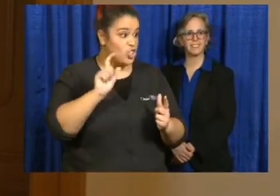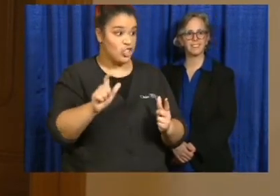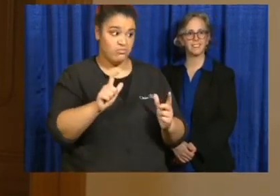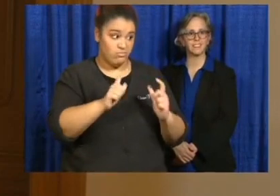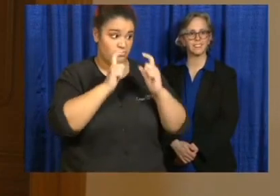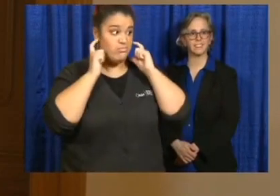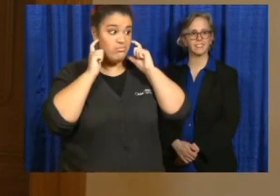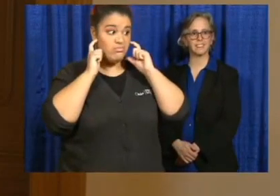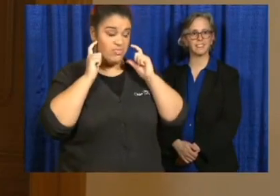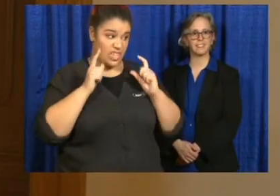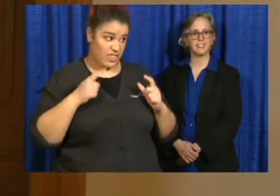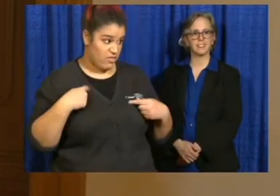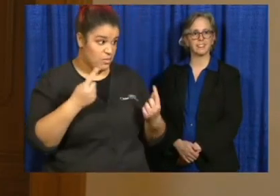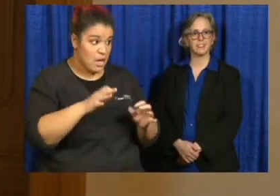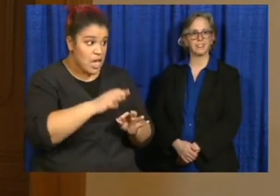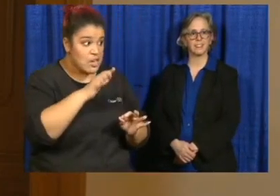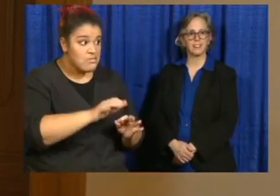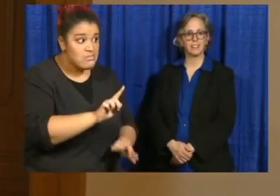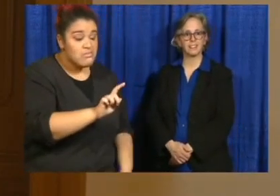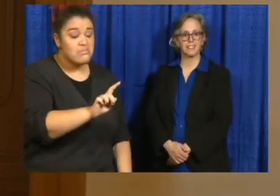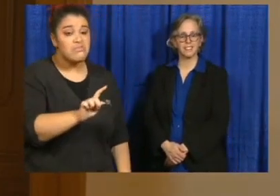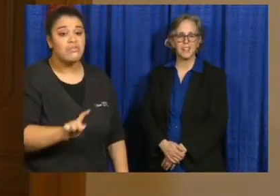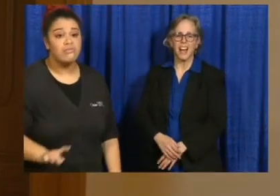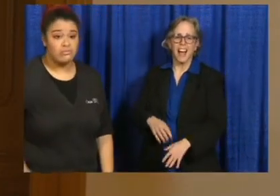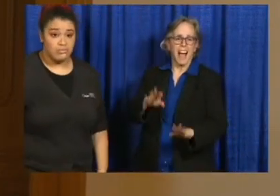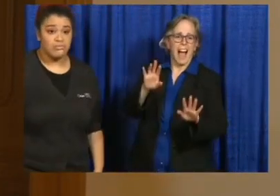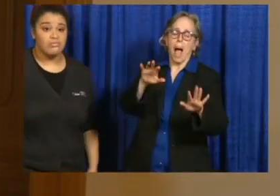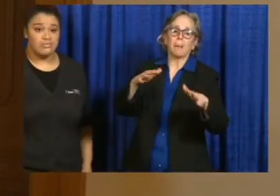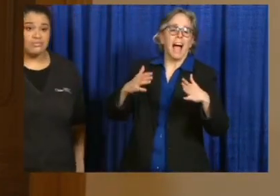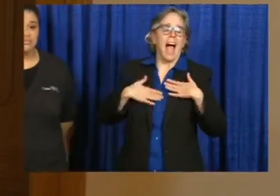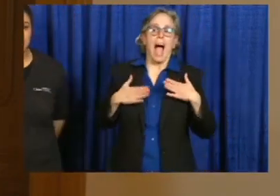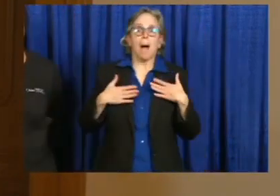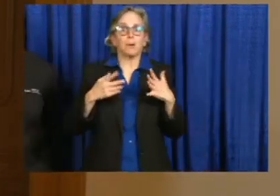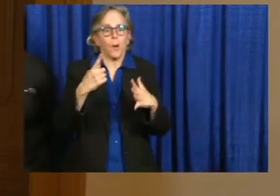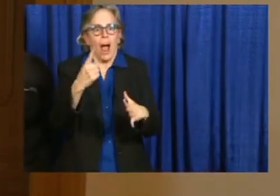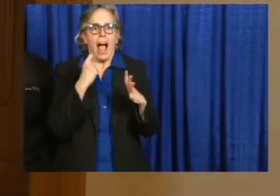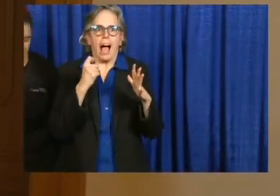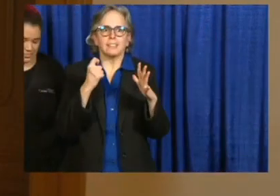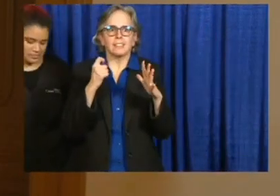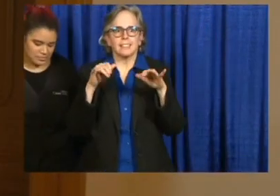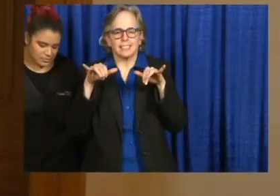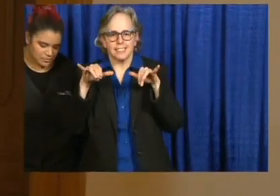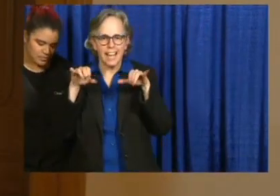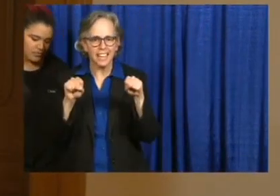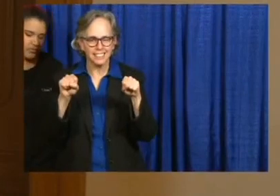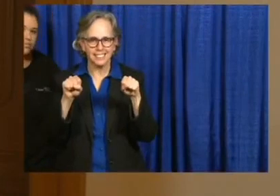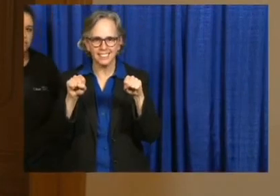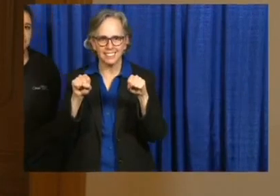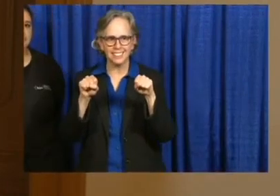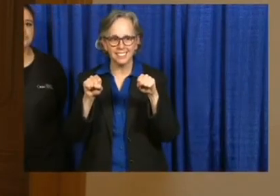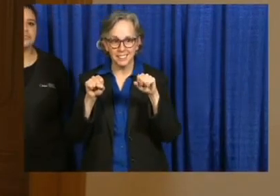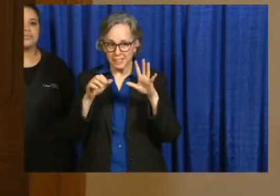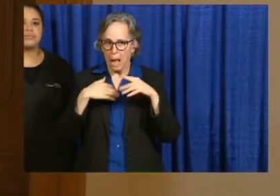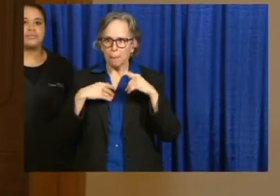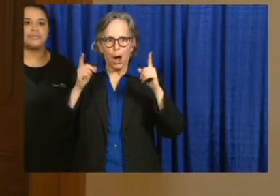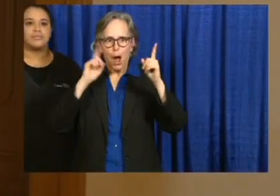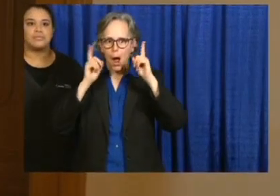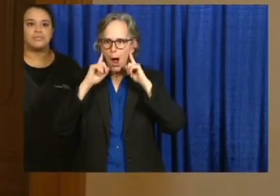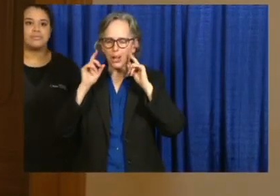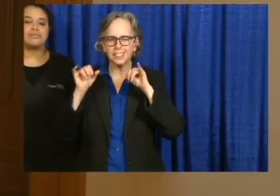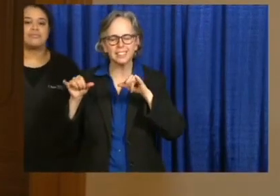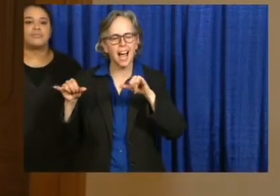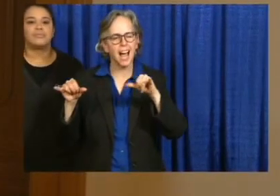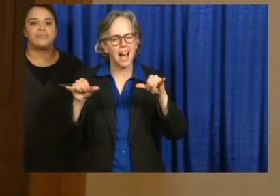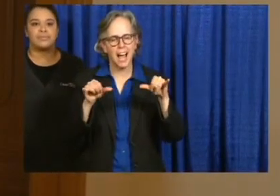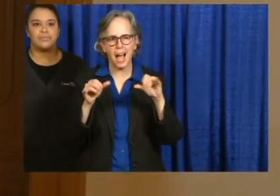And you're right, I've heard the same whiffs of Dr. Fauci and the CDC and the president's team are talking